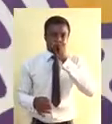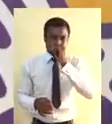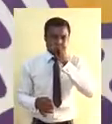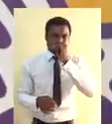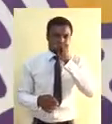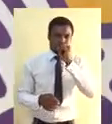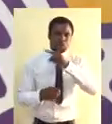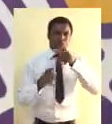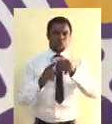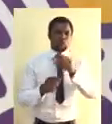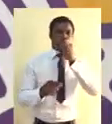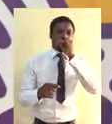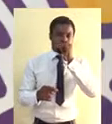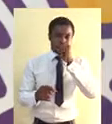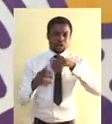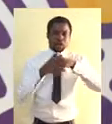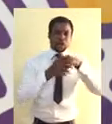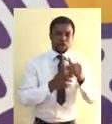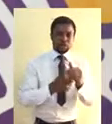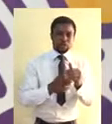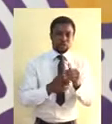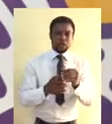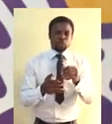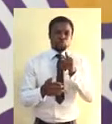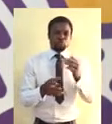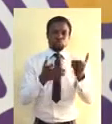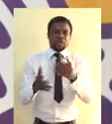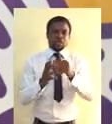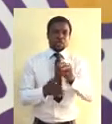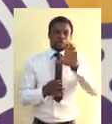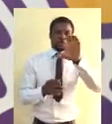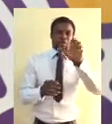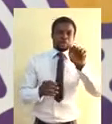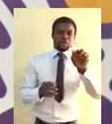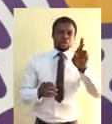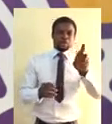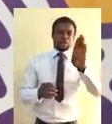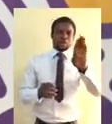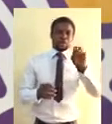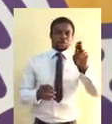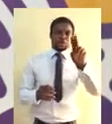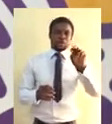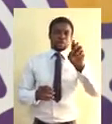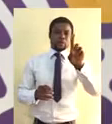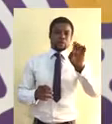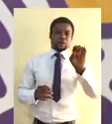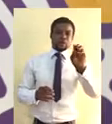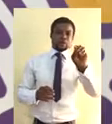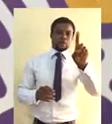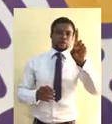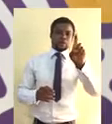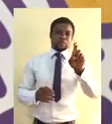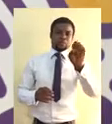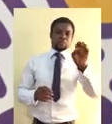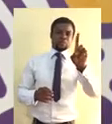by breathing out. When you breathe out carbon dioxide, and you breathe in oxygen. So when